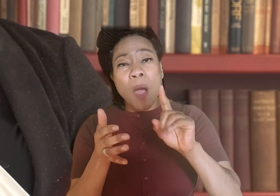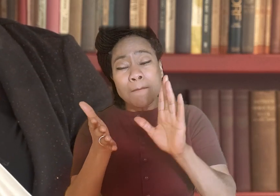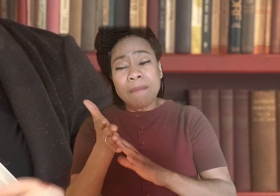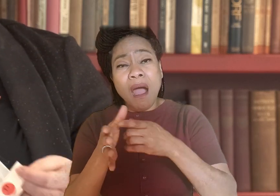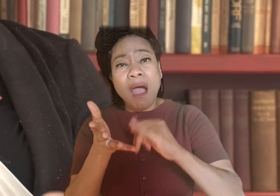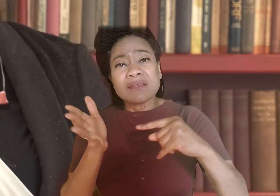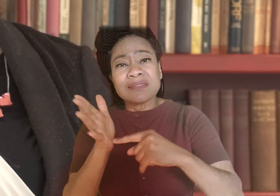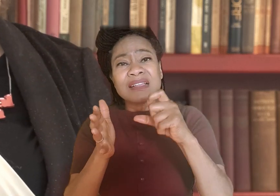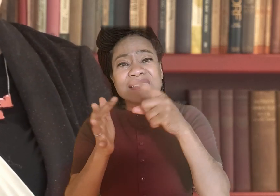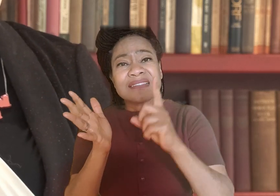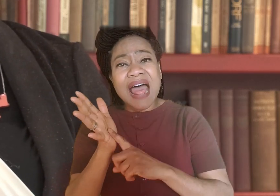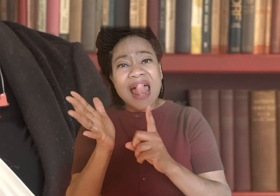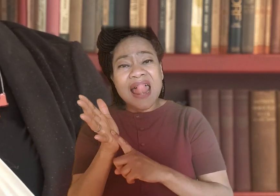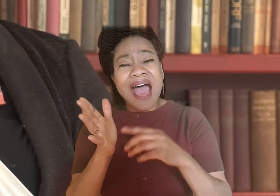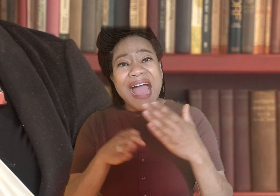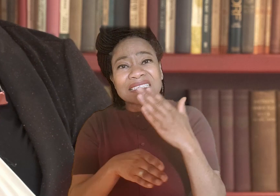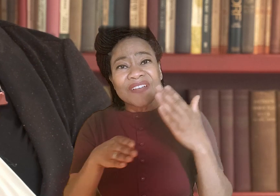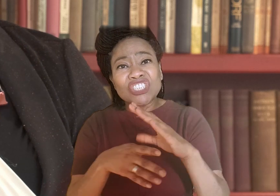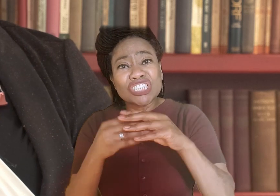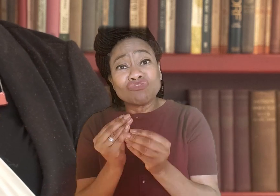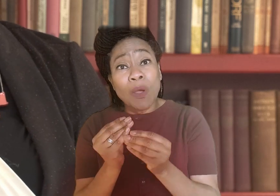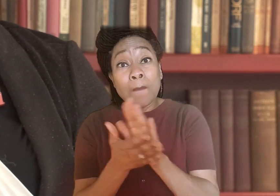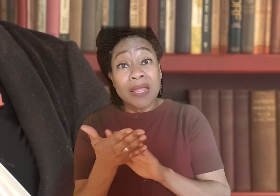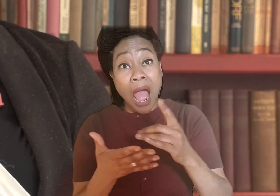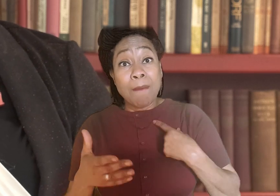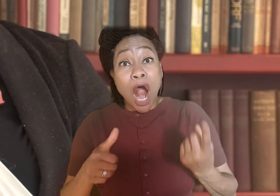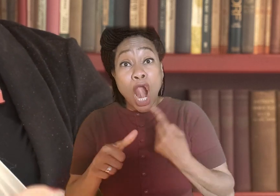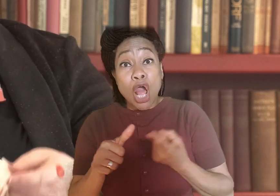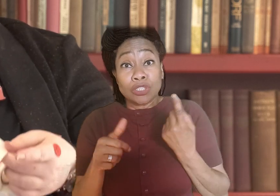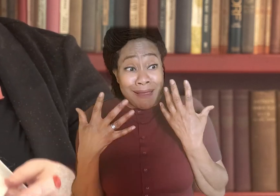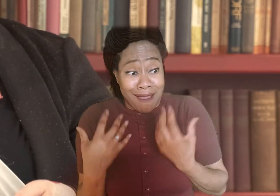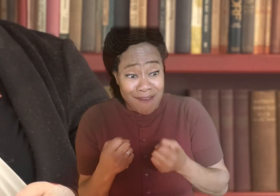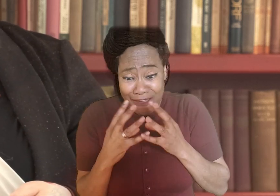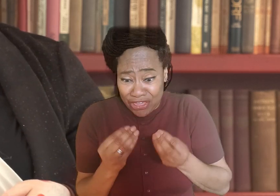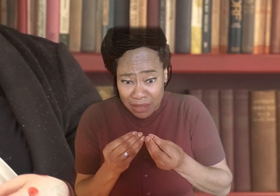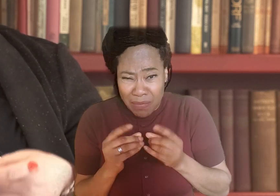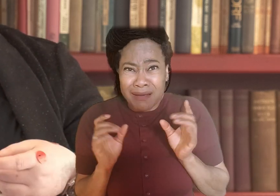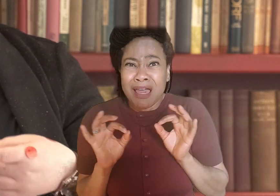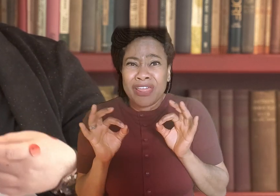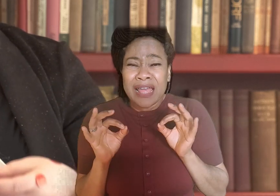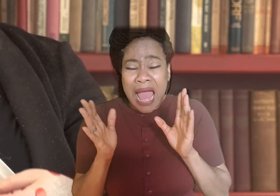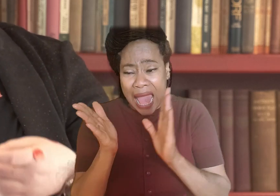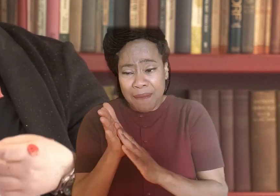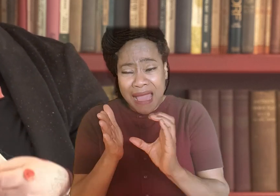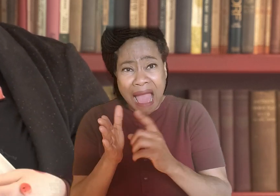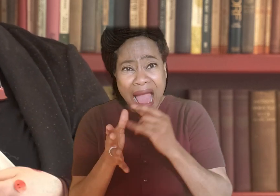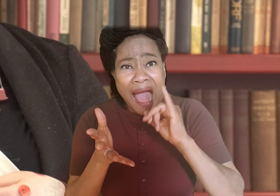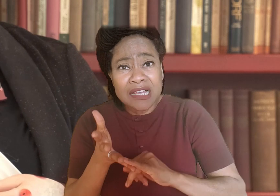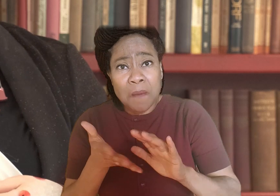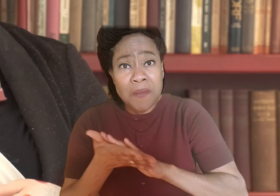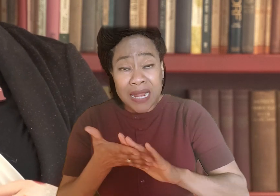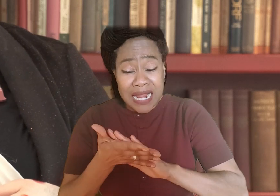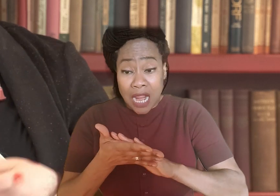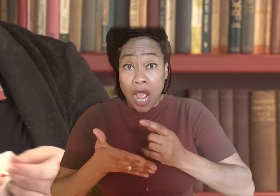syndrome. It means I'm allergic to anything and nothing. MCAS causes you to have allergic type reactions